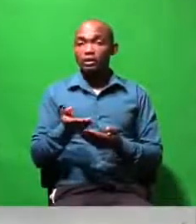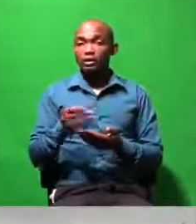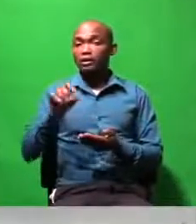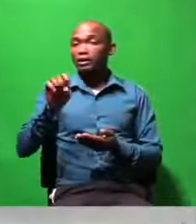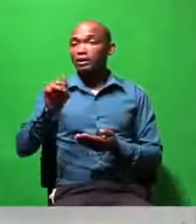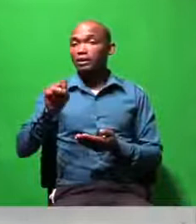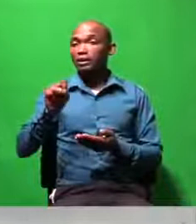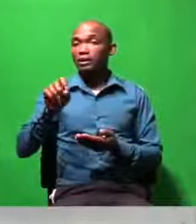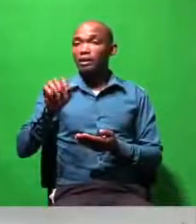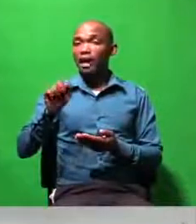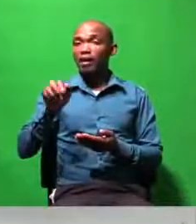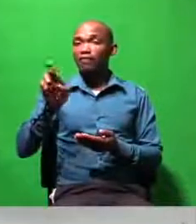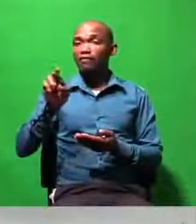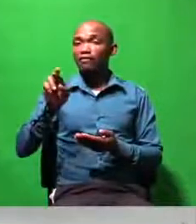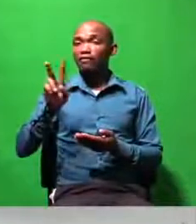is a science.